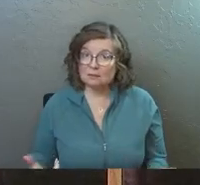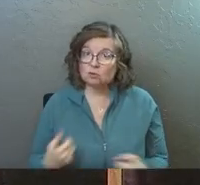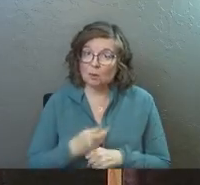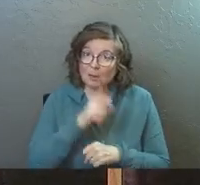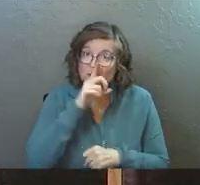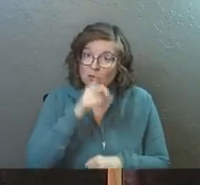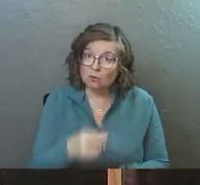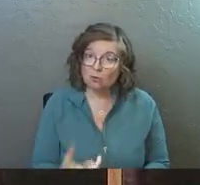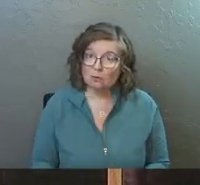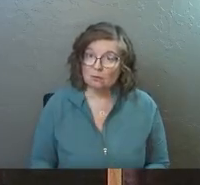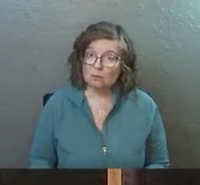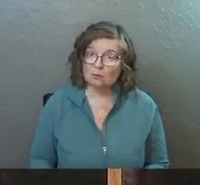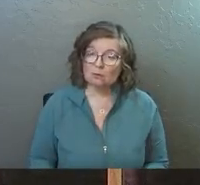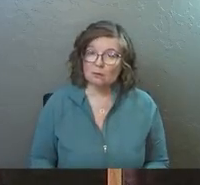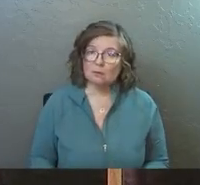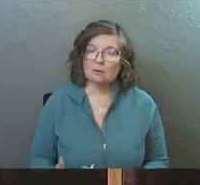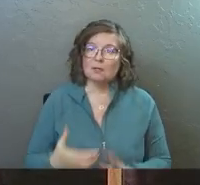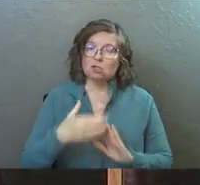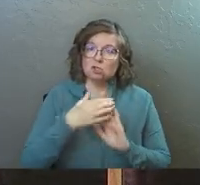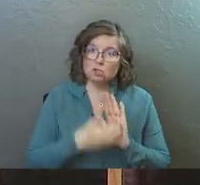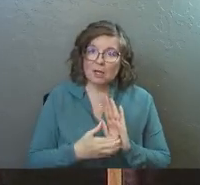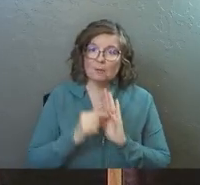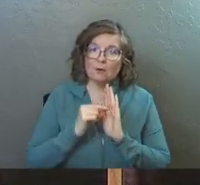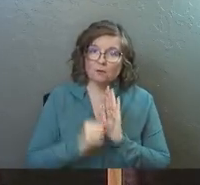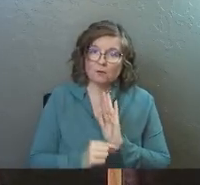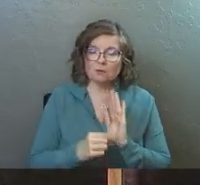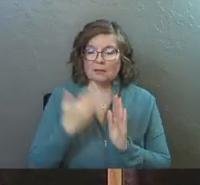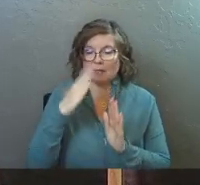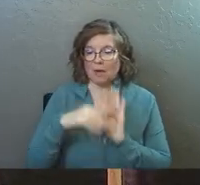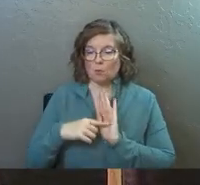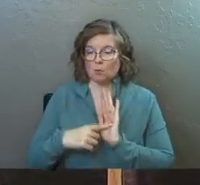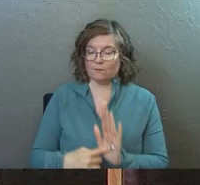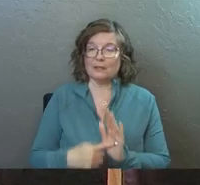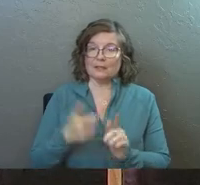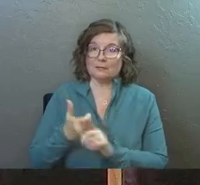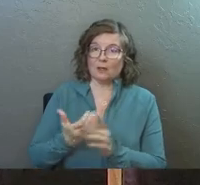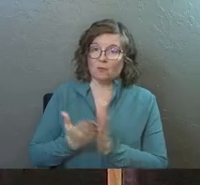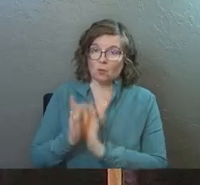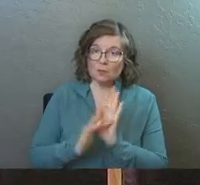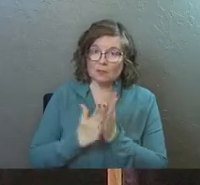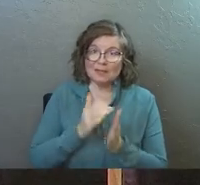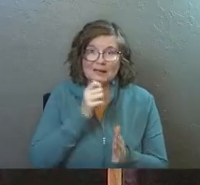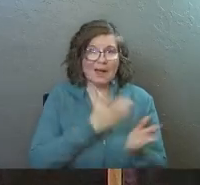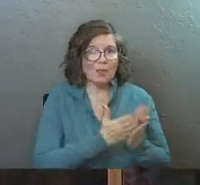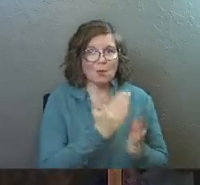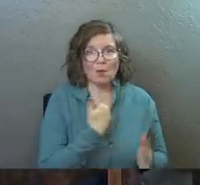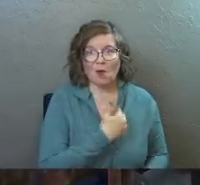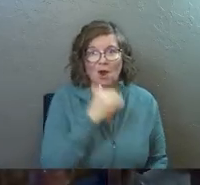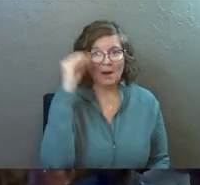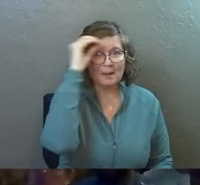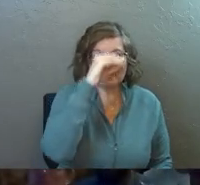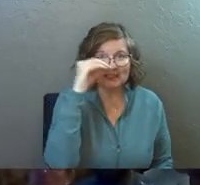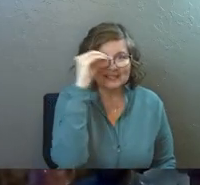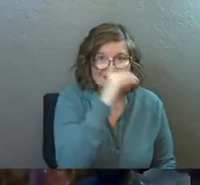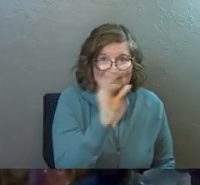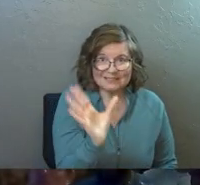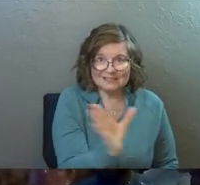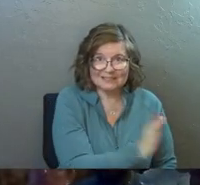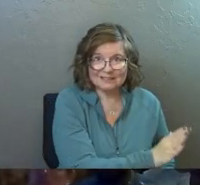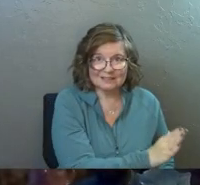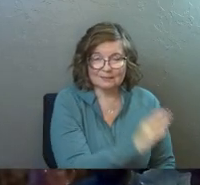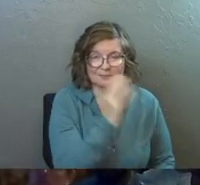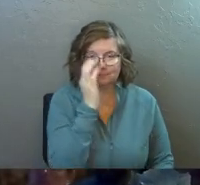to make sure. Chapter and verse. God's revealed himself in his word, not through our opinions.